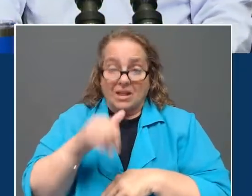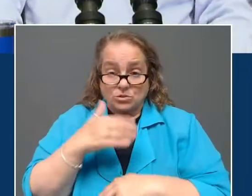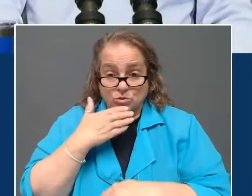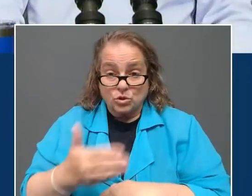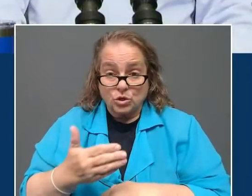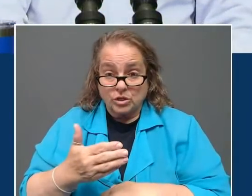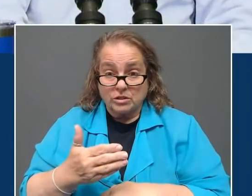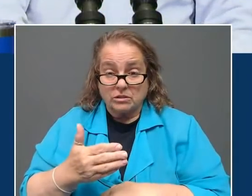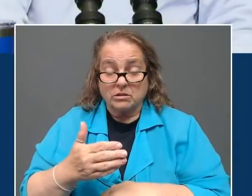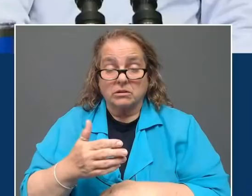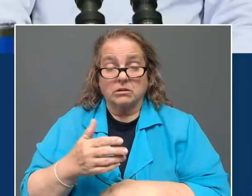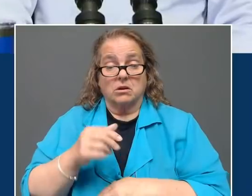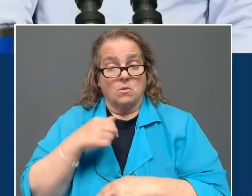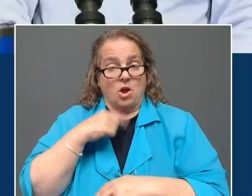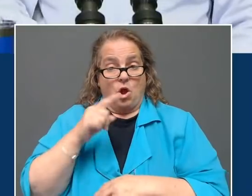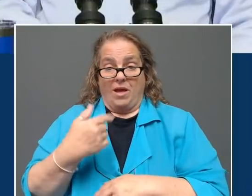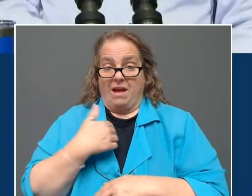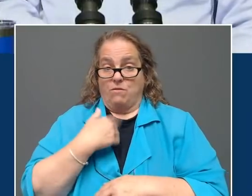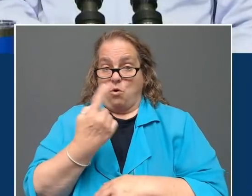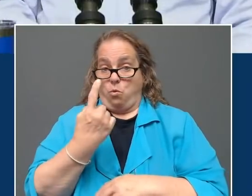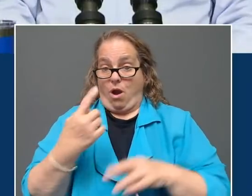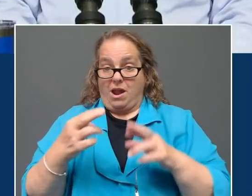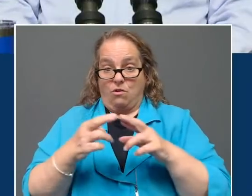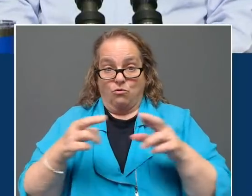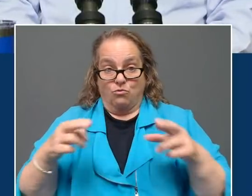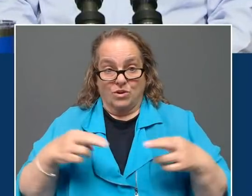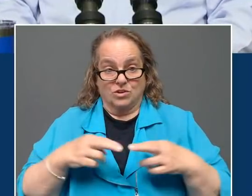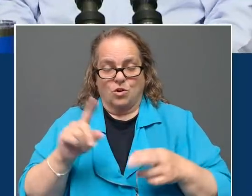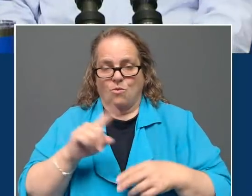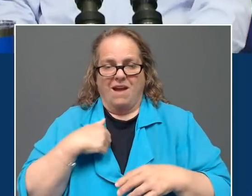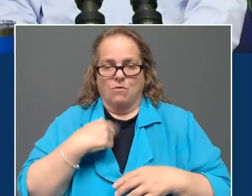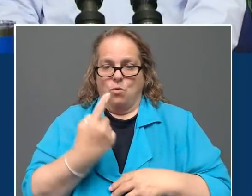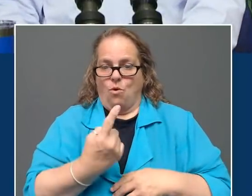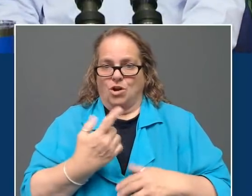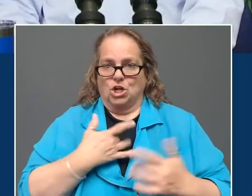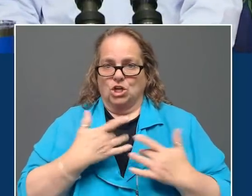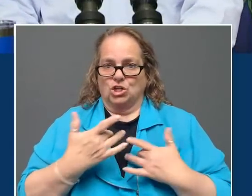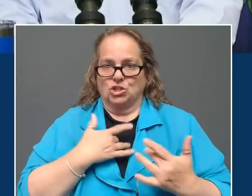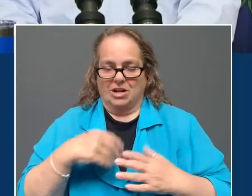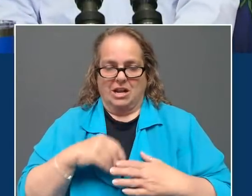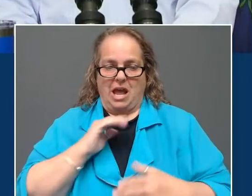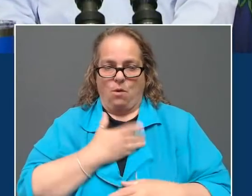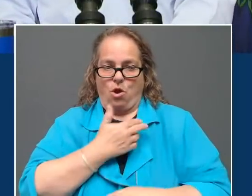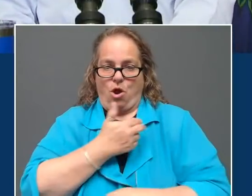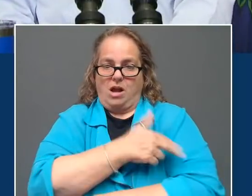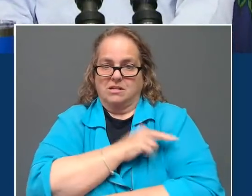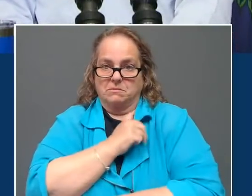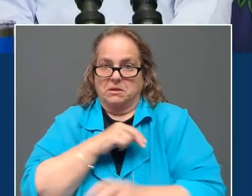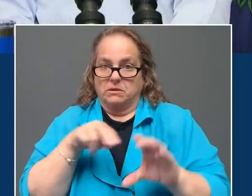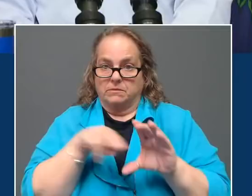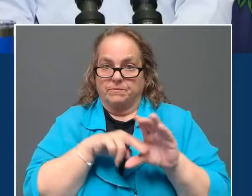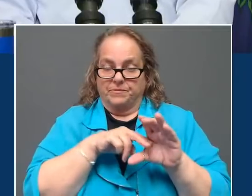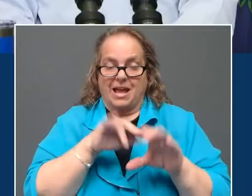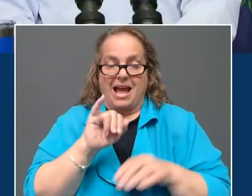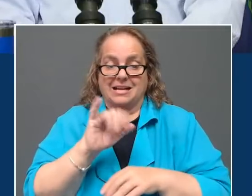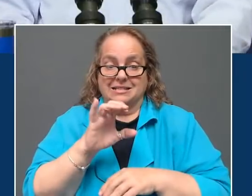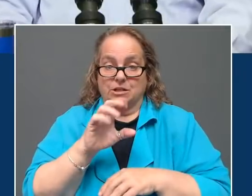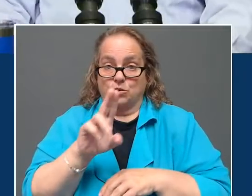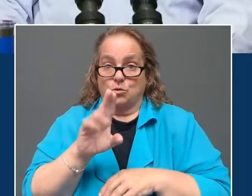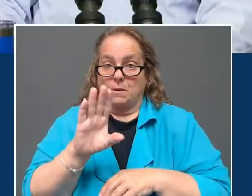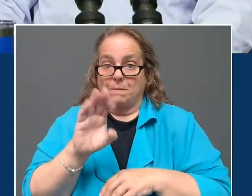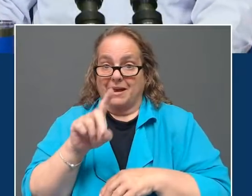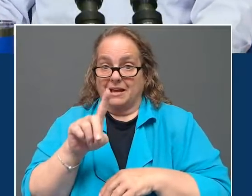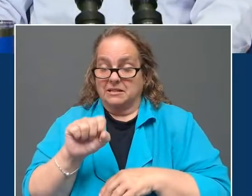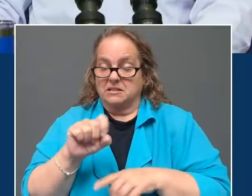we really only have one region where we have any concern in our hospital capacity. That's with our ICU beds, but we're not